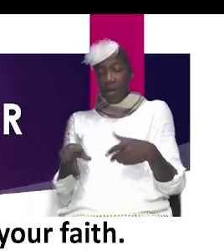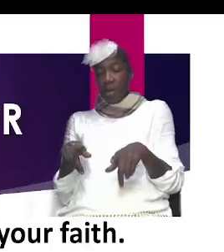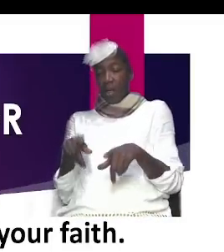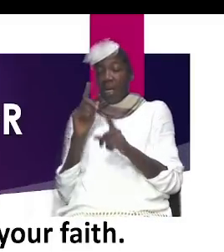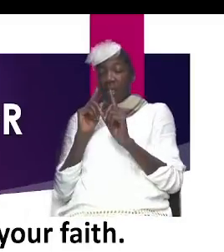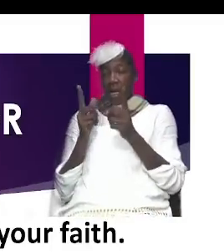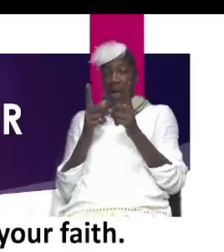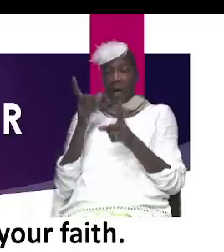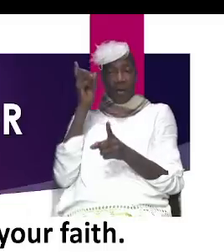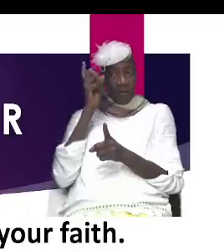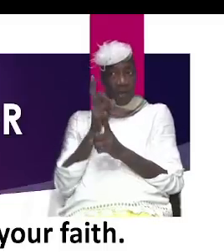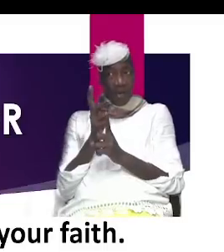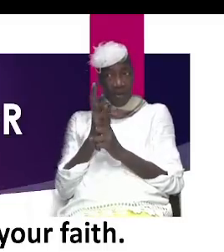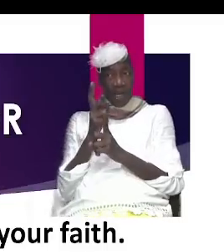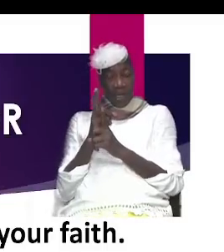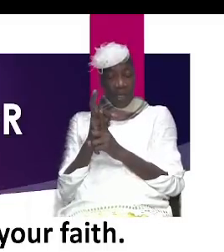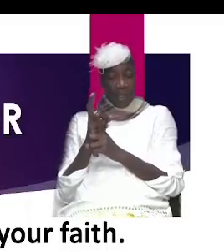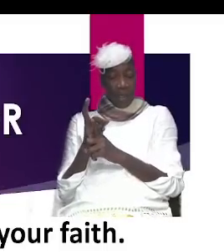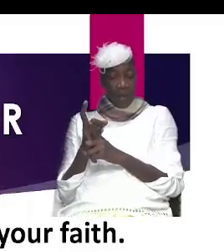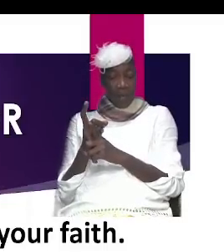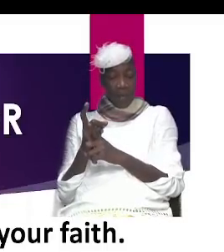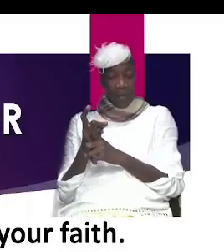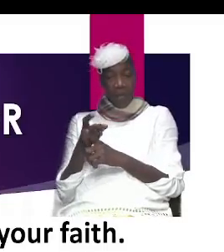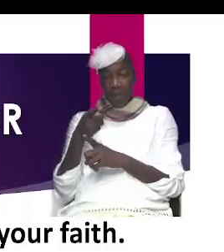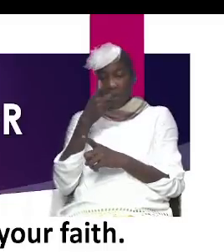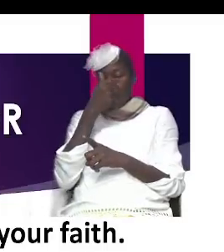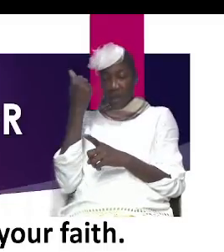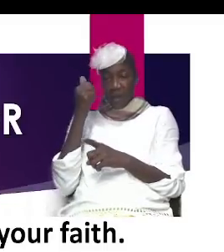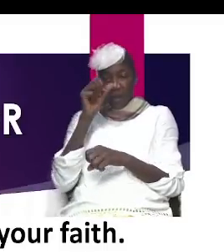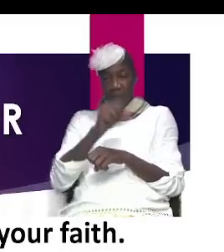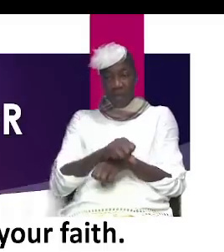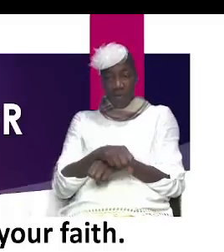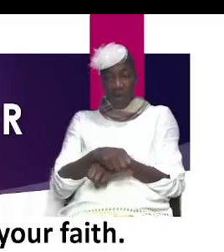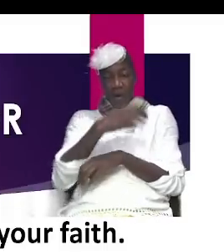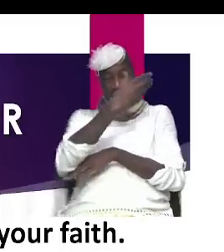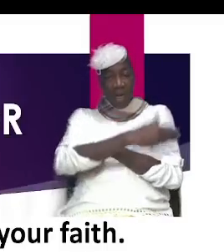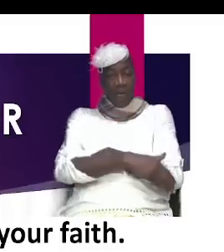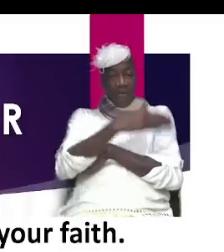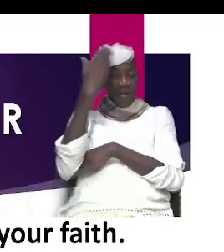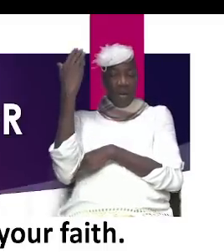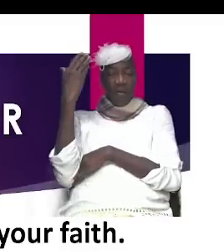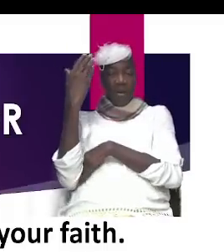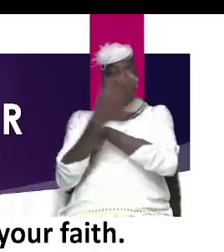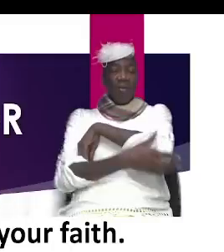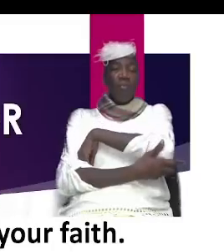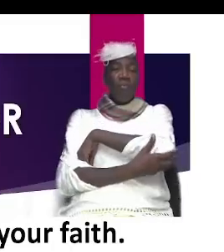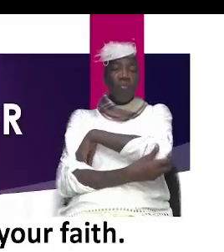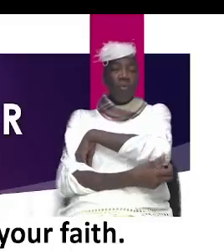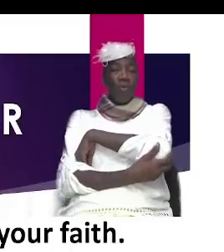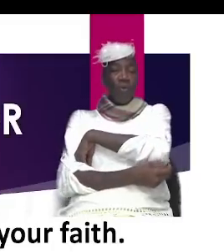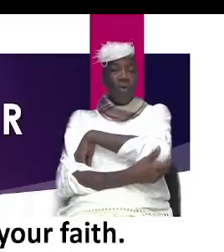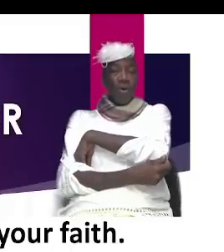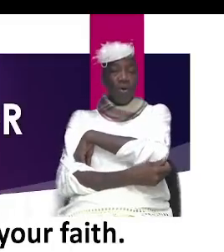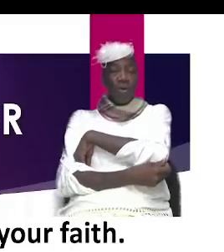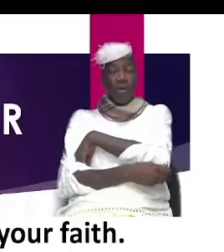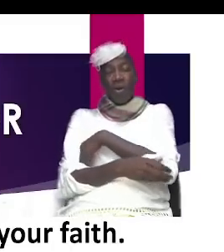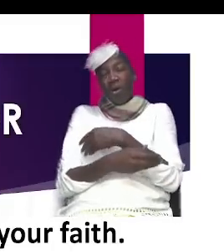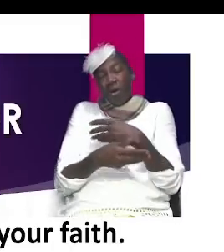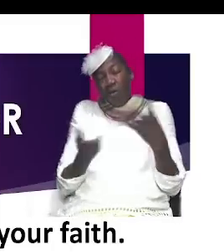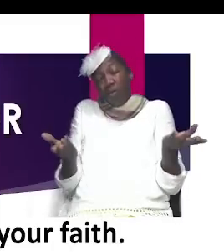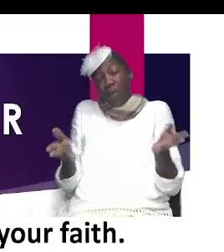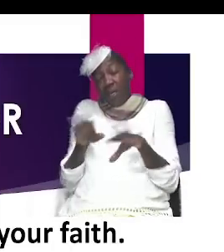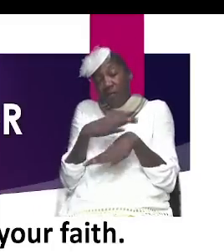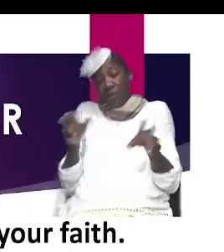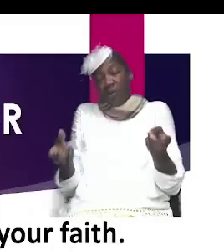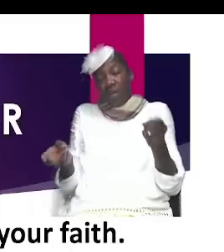And we cannot speak up because the working condition is poor. That's a different thing. But having done that, what if nothing else happened? Well, we